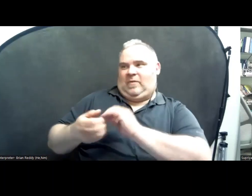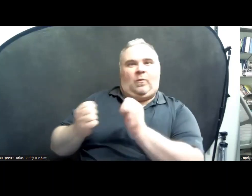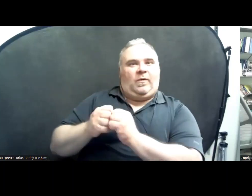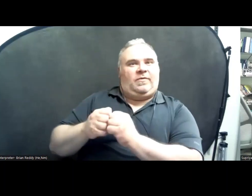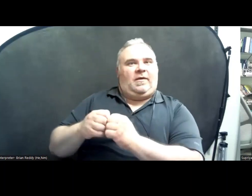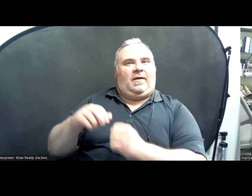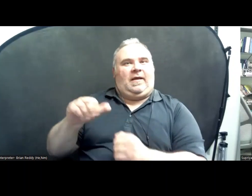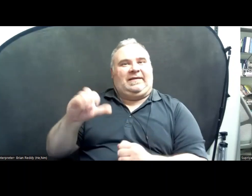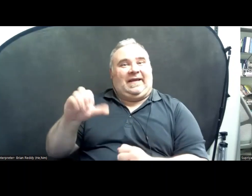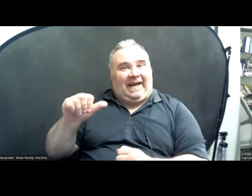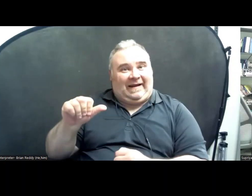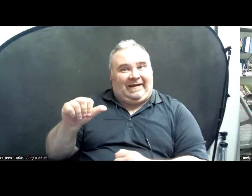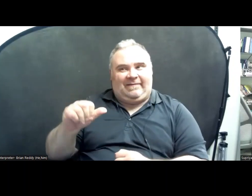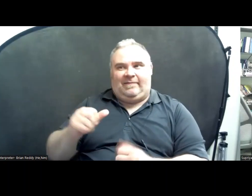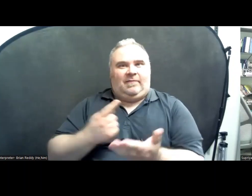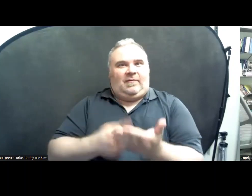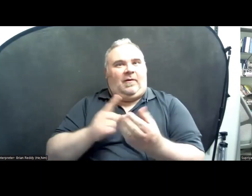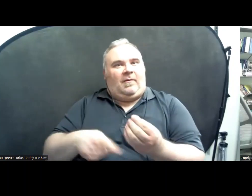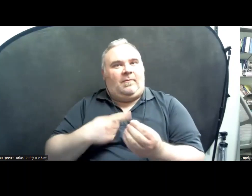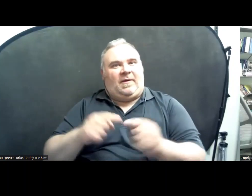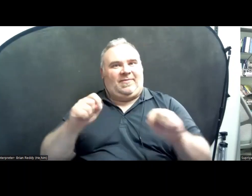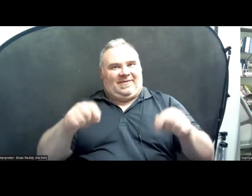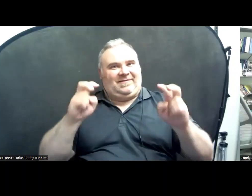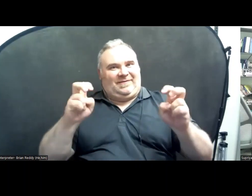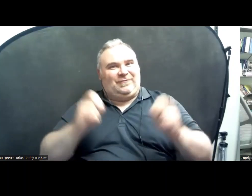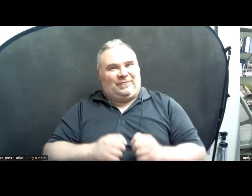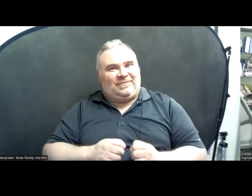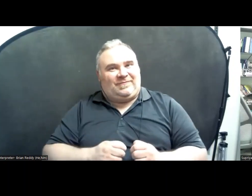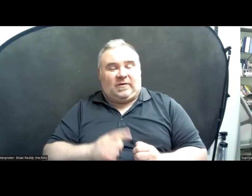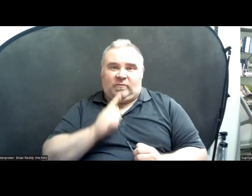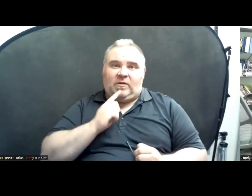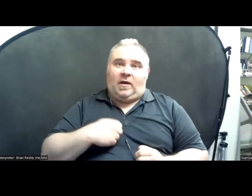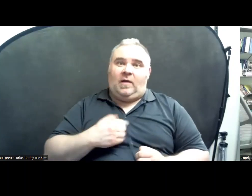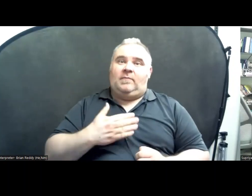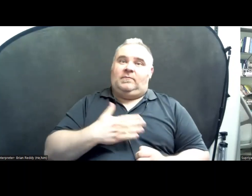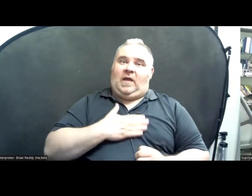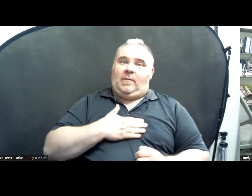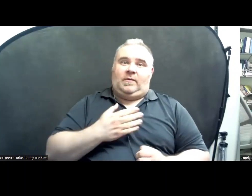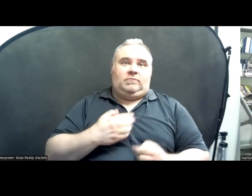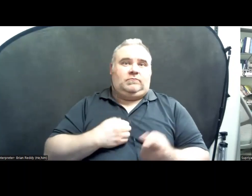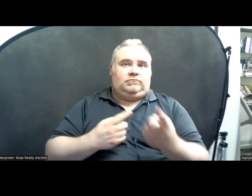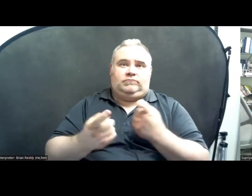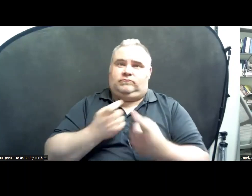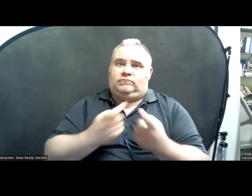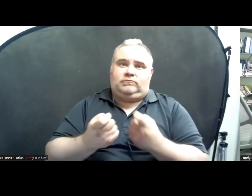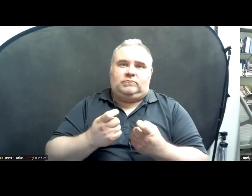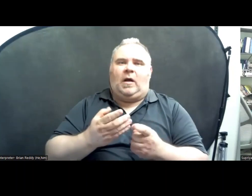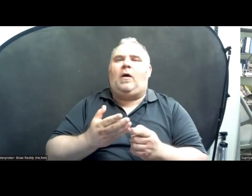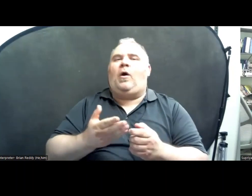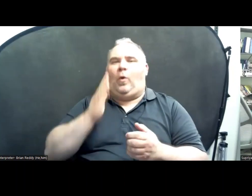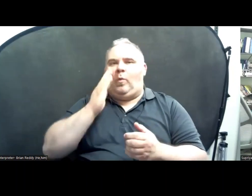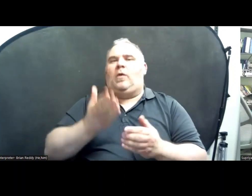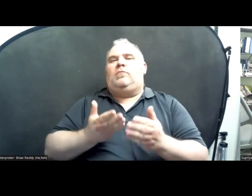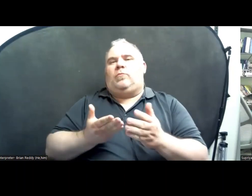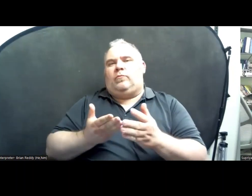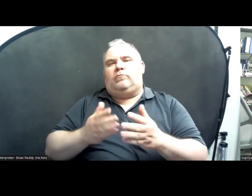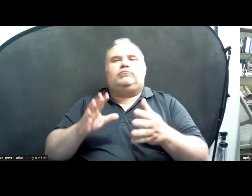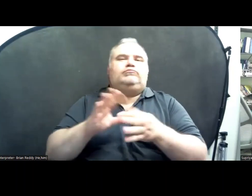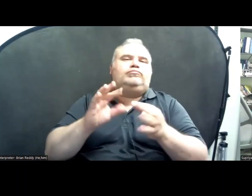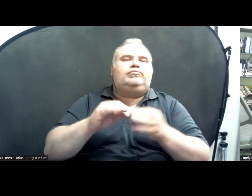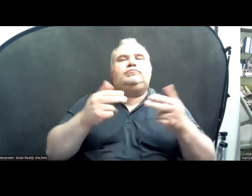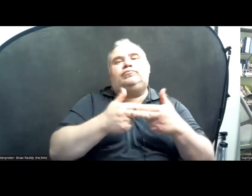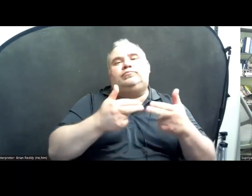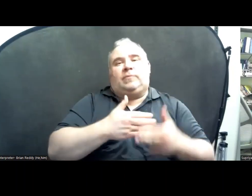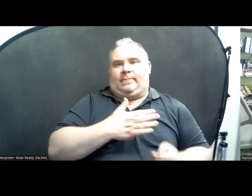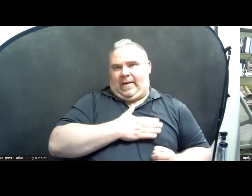Society to discuss these issues. And I am really happy to take questions. I'm going to go through my slides to allow Mr. Coleman